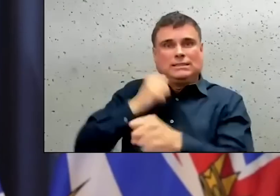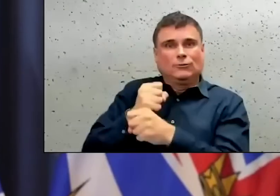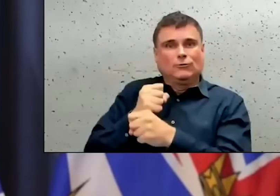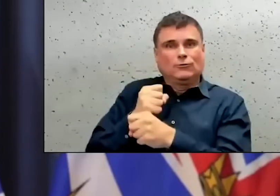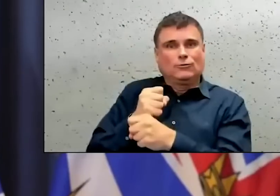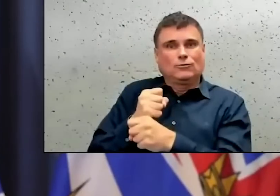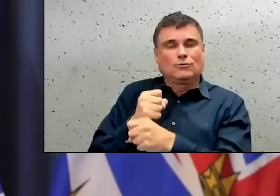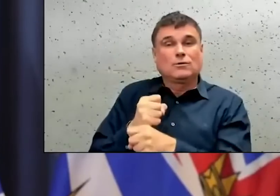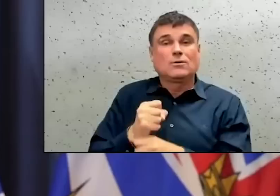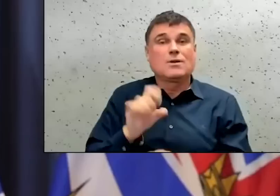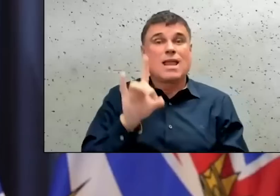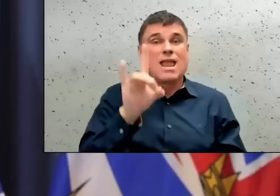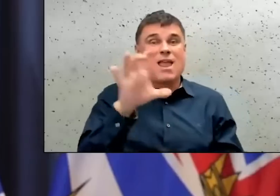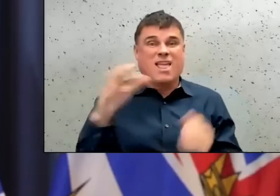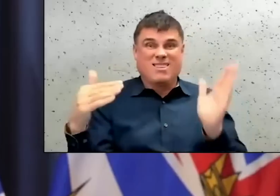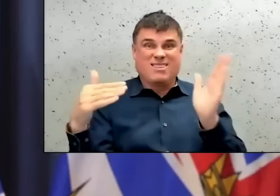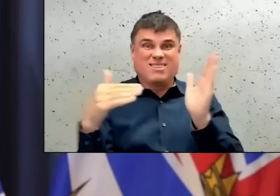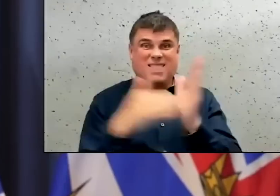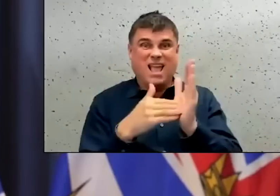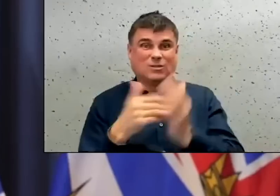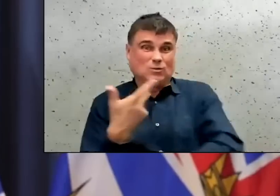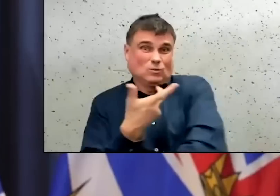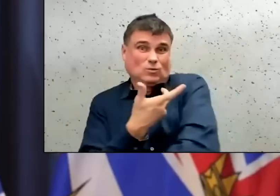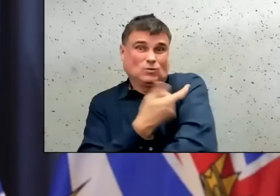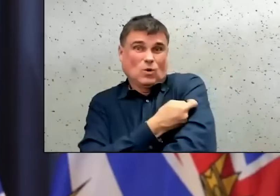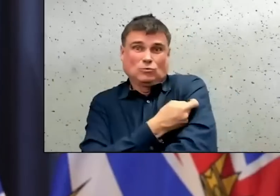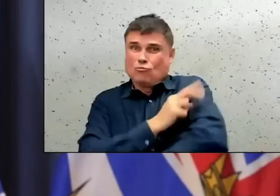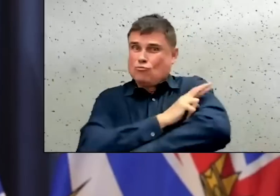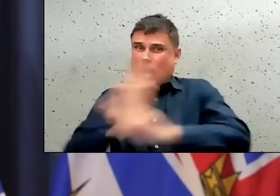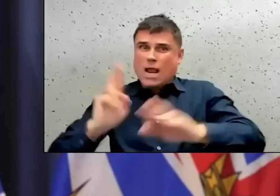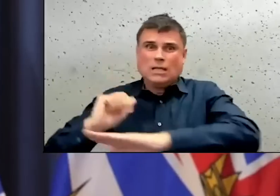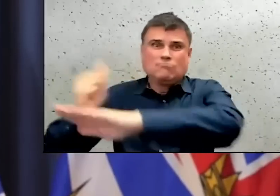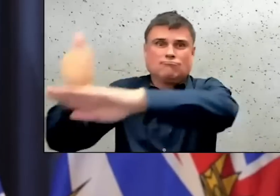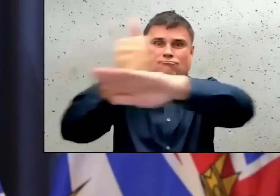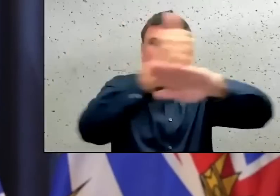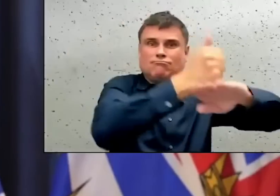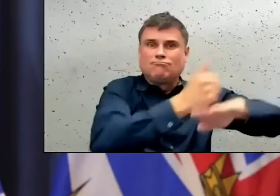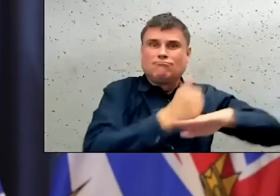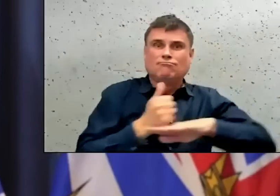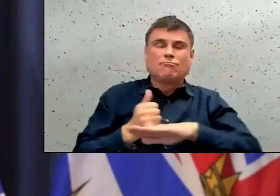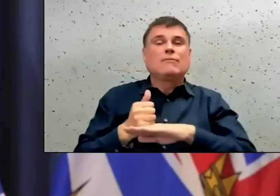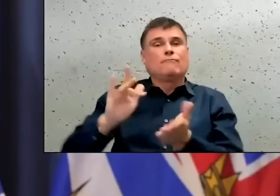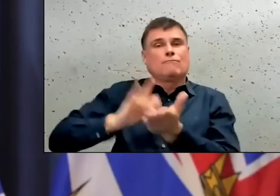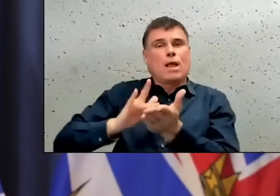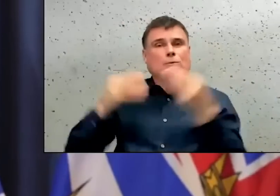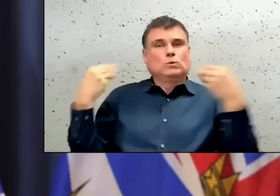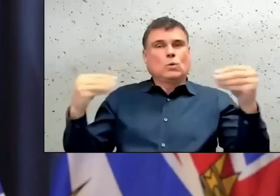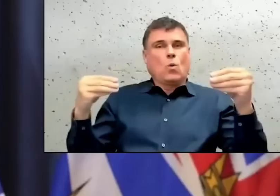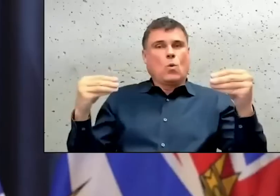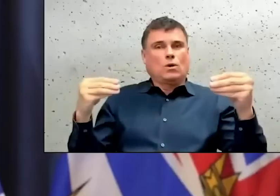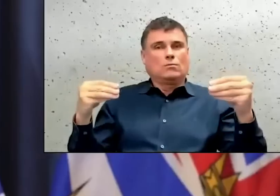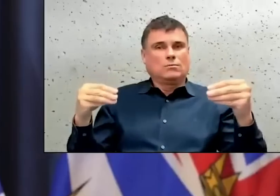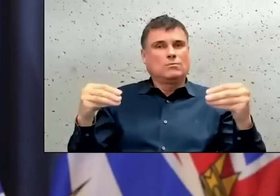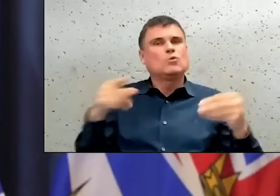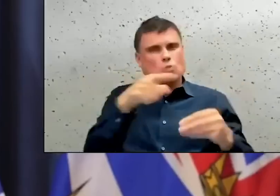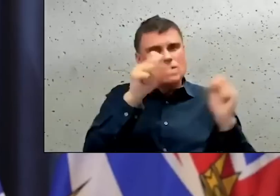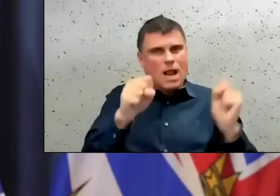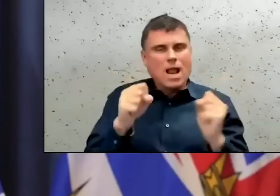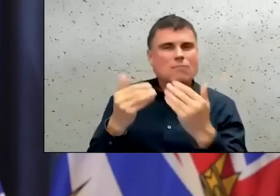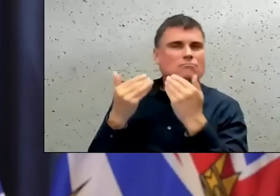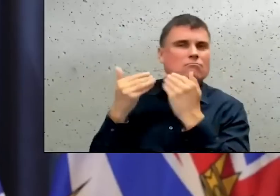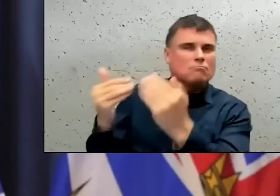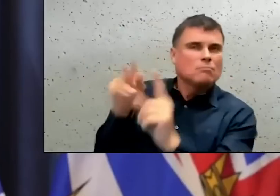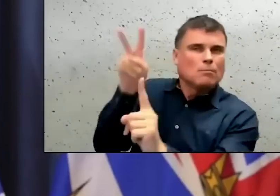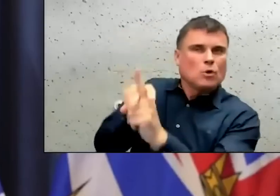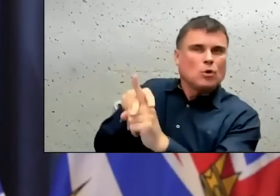with pharmacy right now and out in the community. And so it's time to book. It's time to get your shots. We know that vaccines, flu vaccines